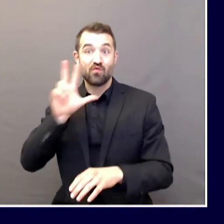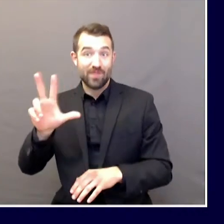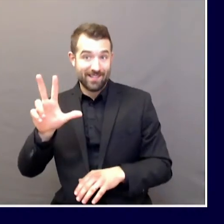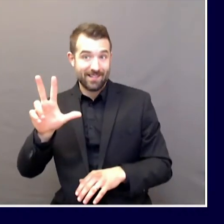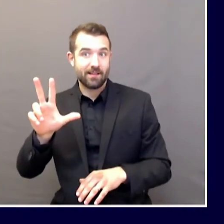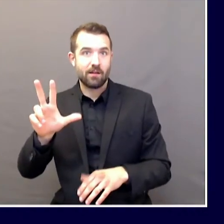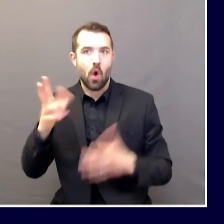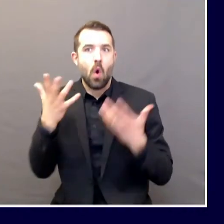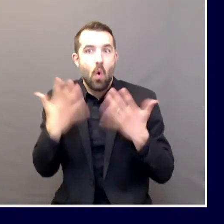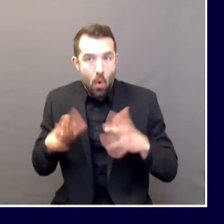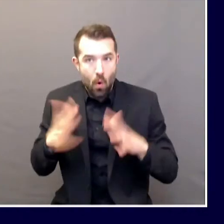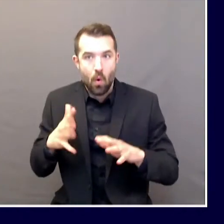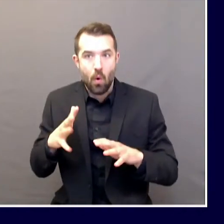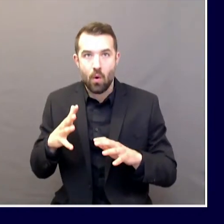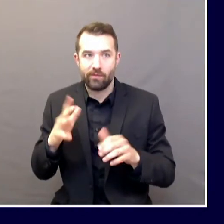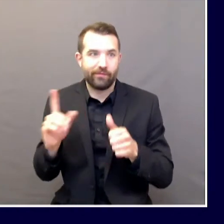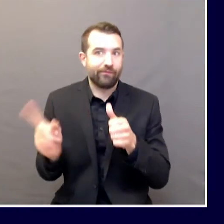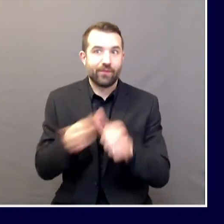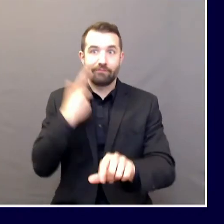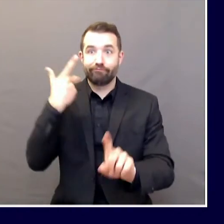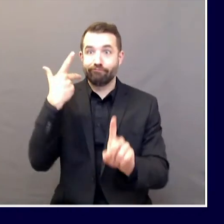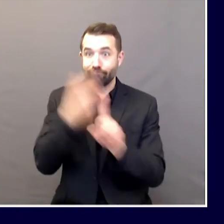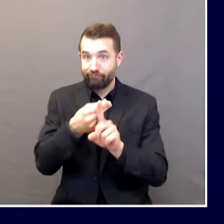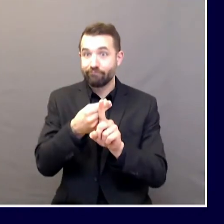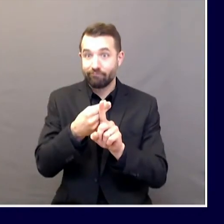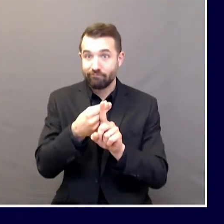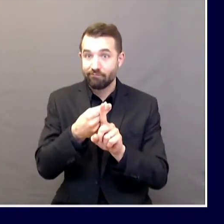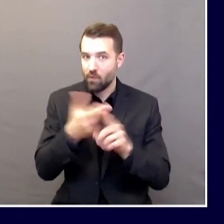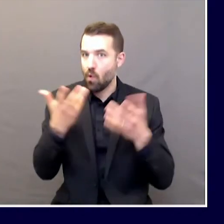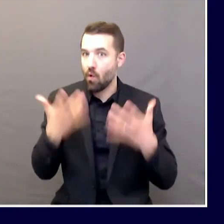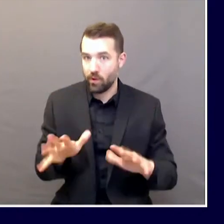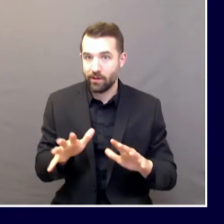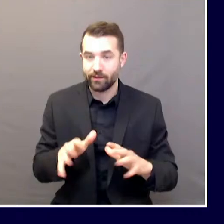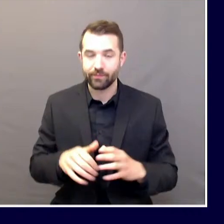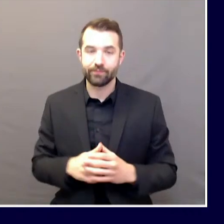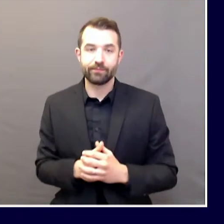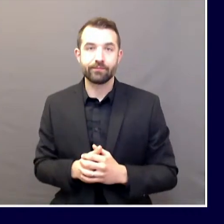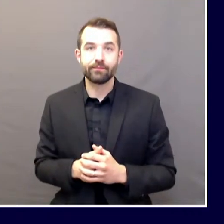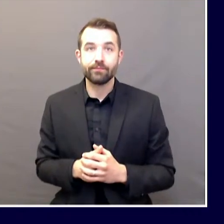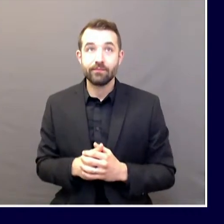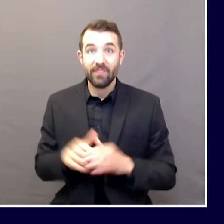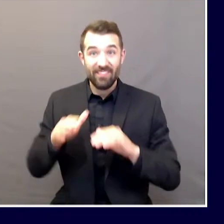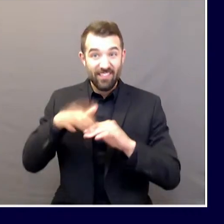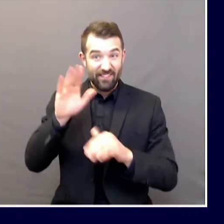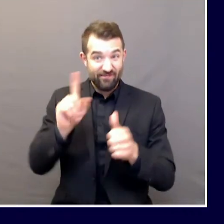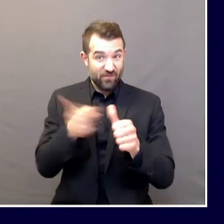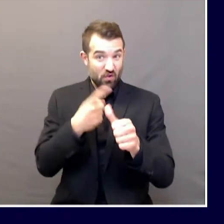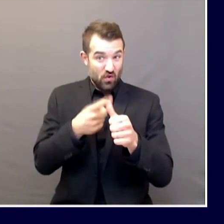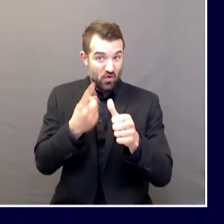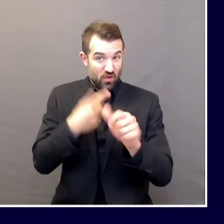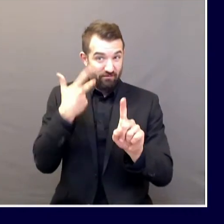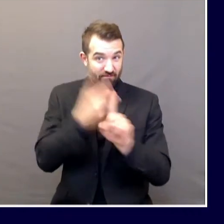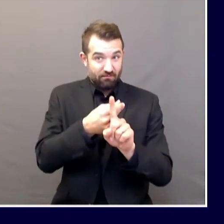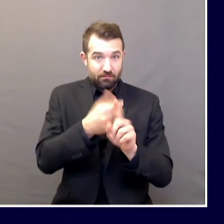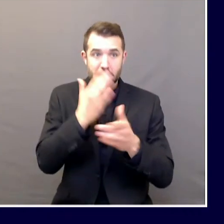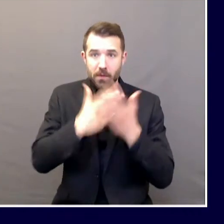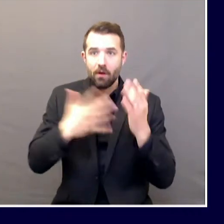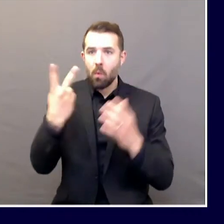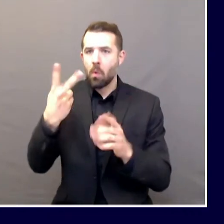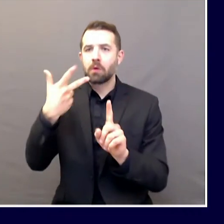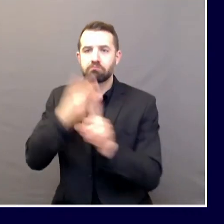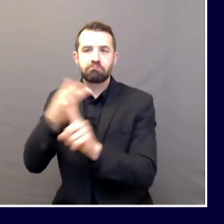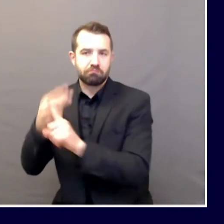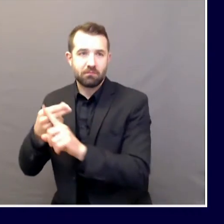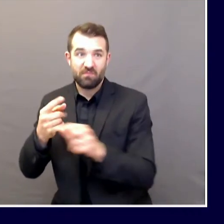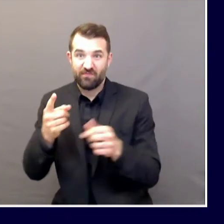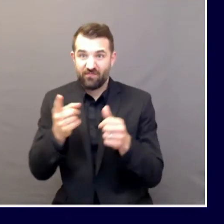their first dose. 2 out of every 3 has received at least their first dose. On top of that, as